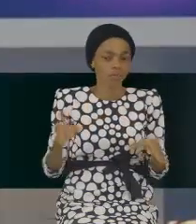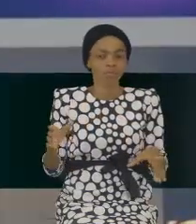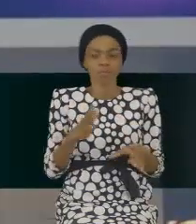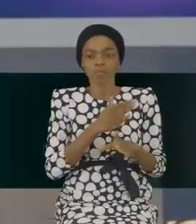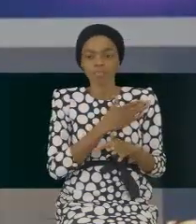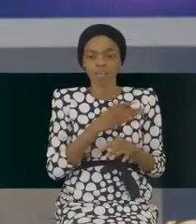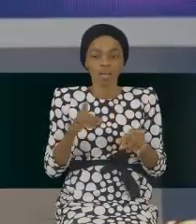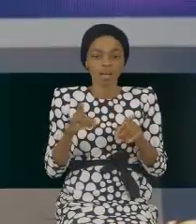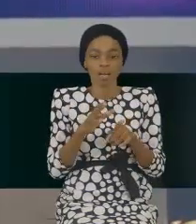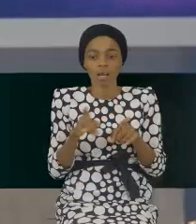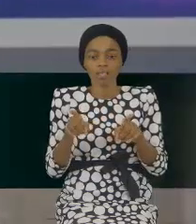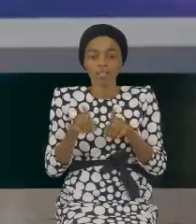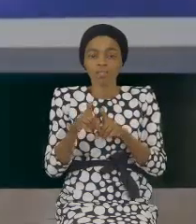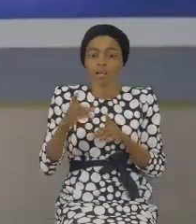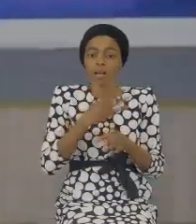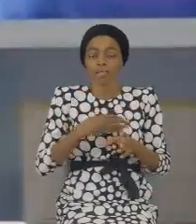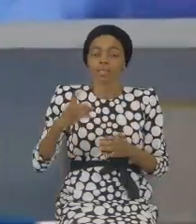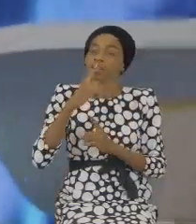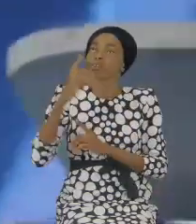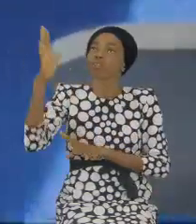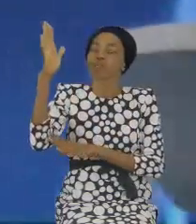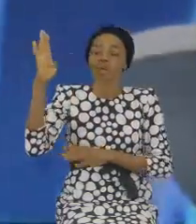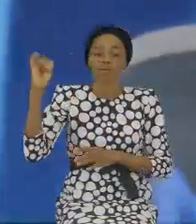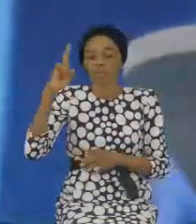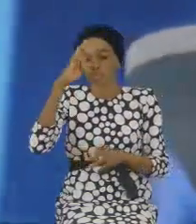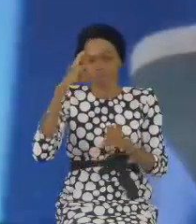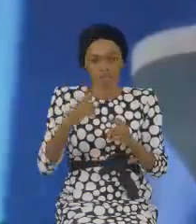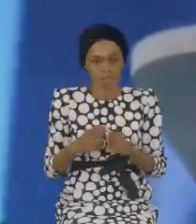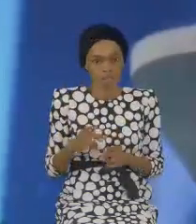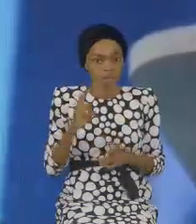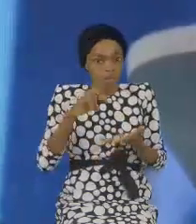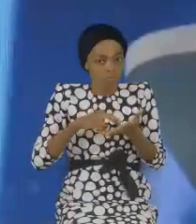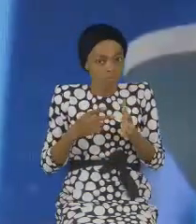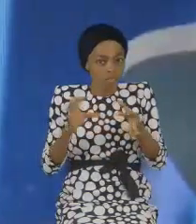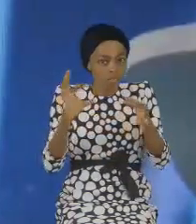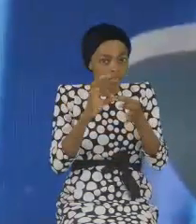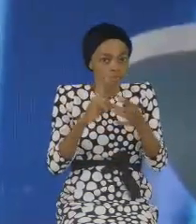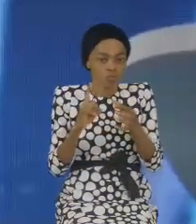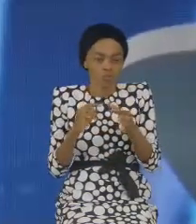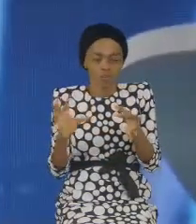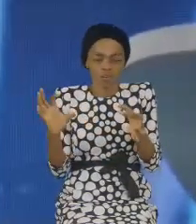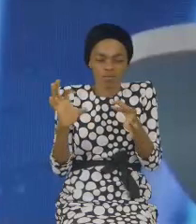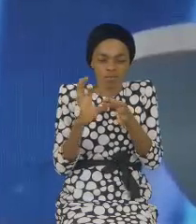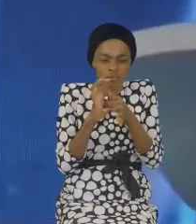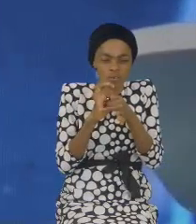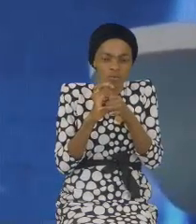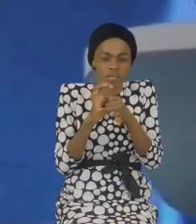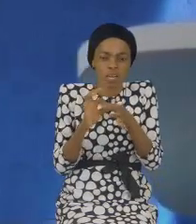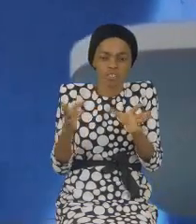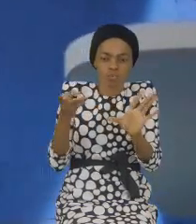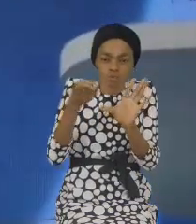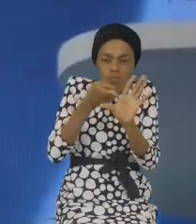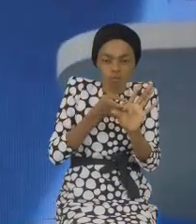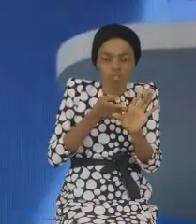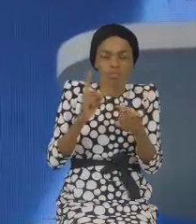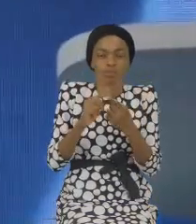by his name. To cleave there is to be so glued and joined unto the Lord that